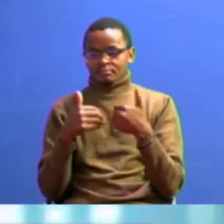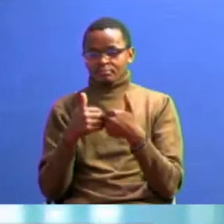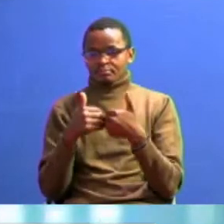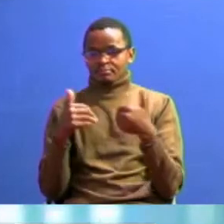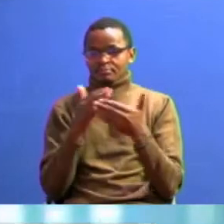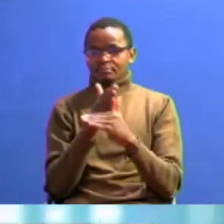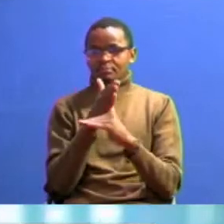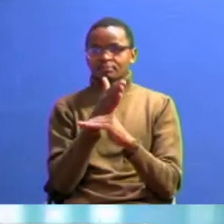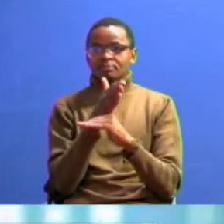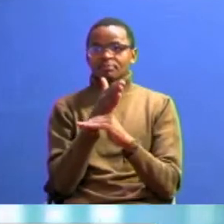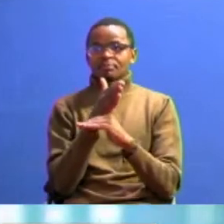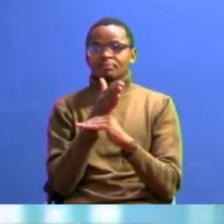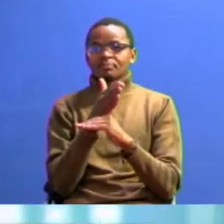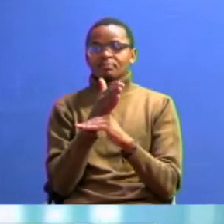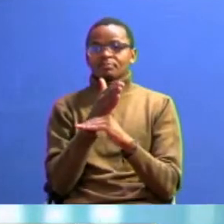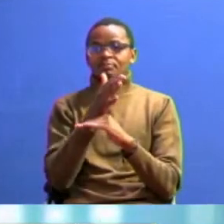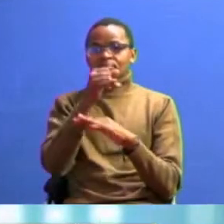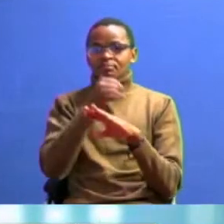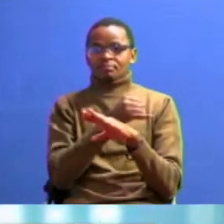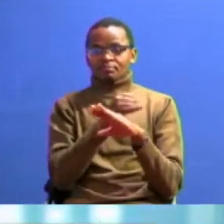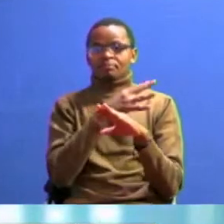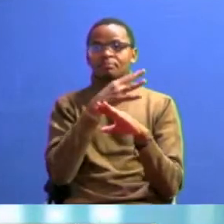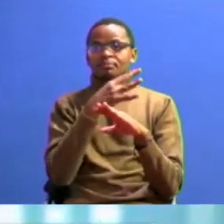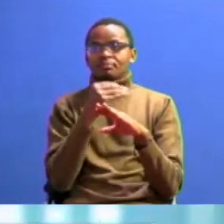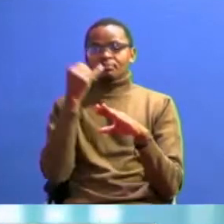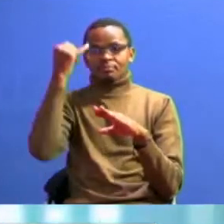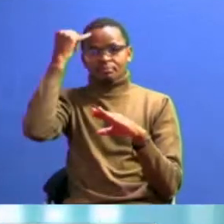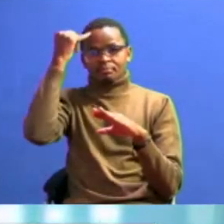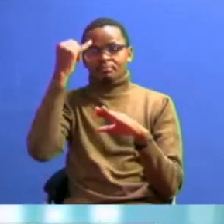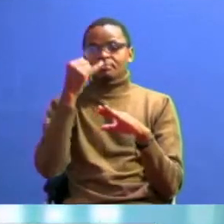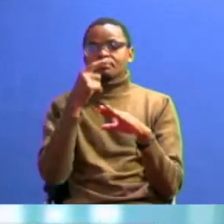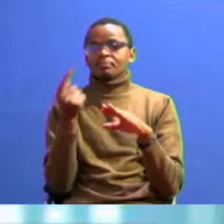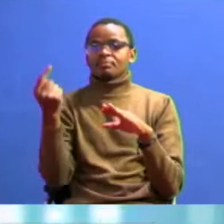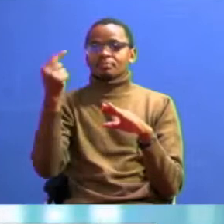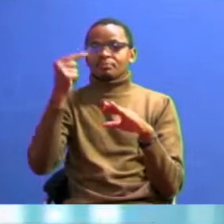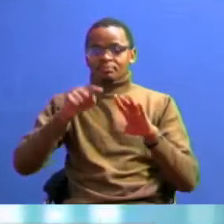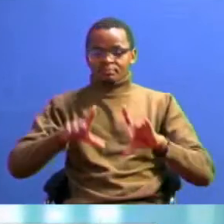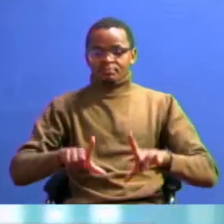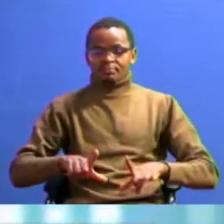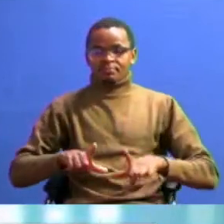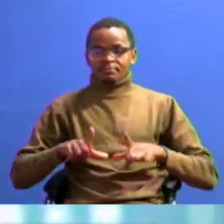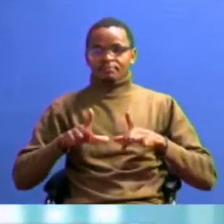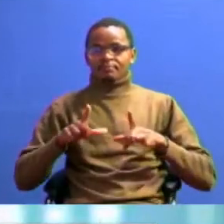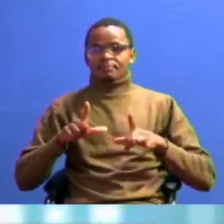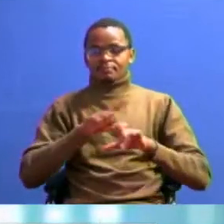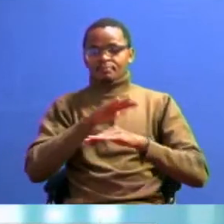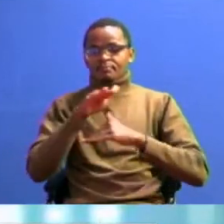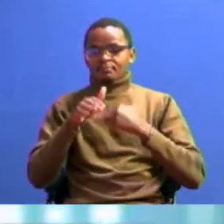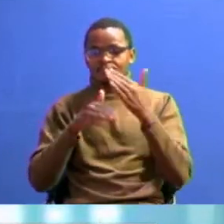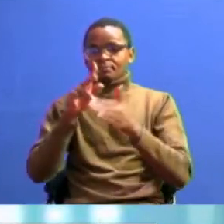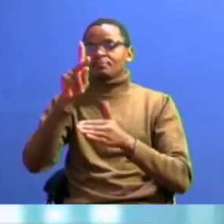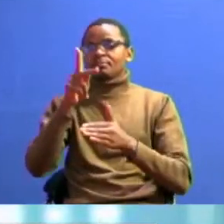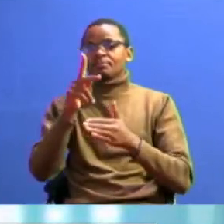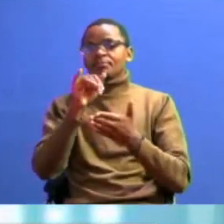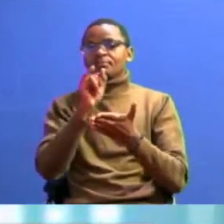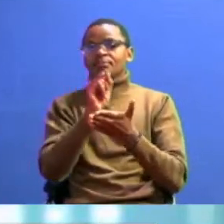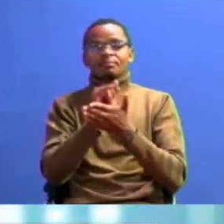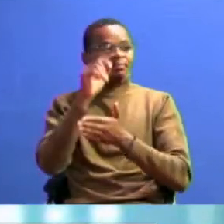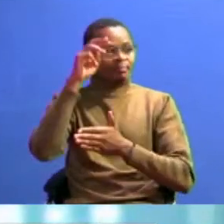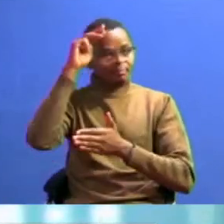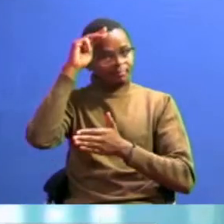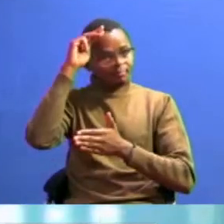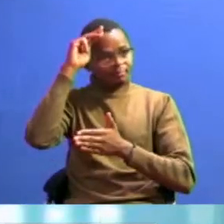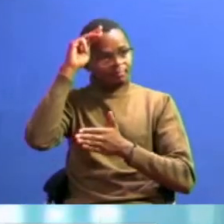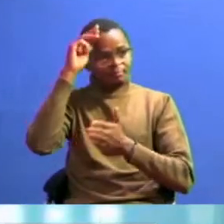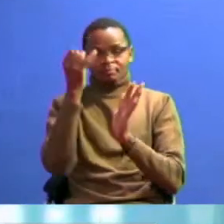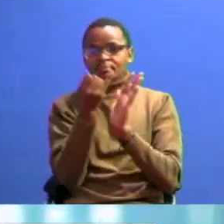through surgery. And so the idea is to bring alive to every Kenyan that mental